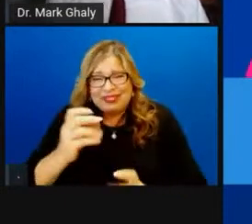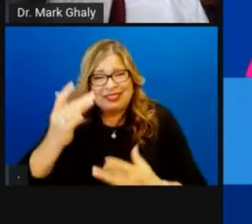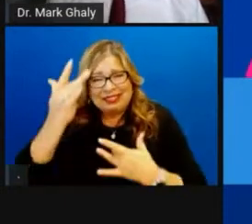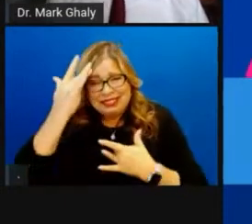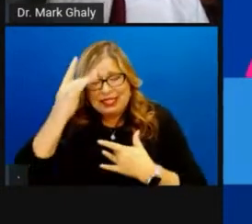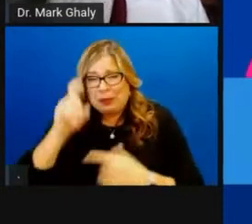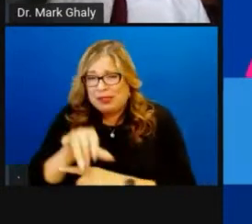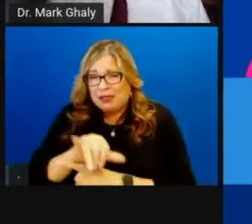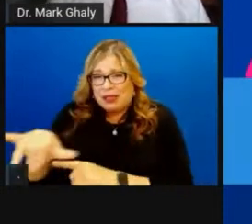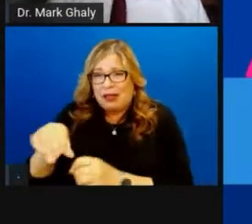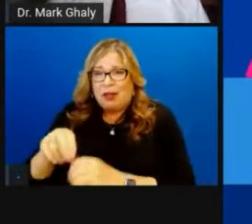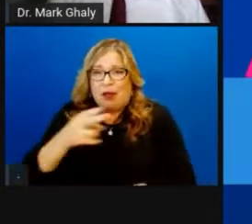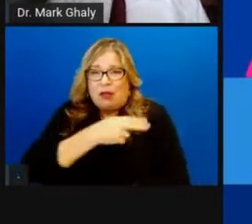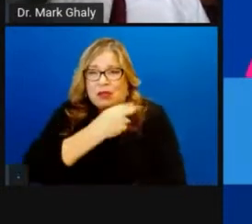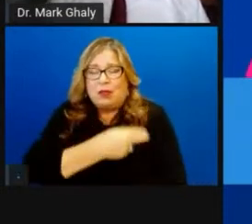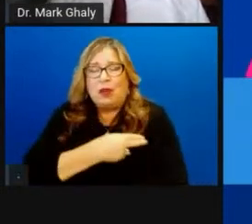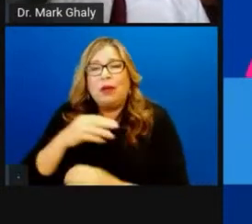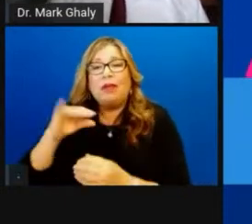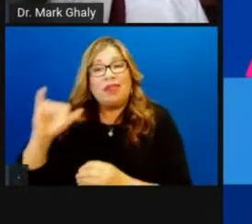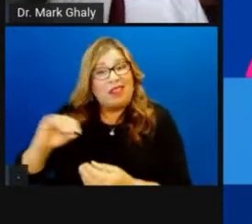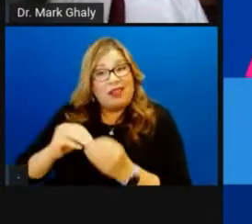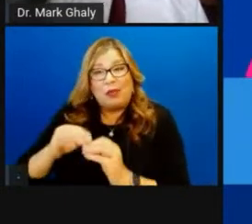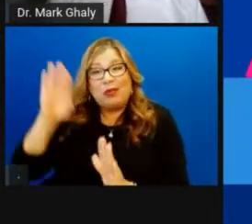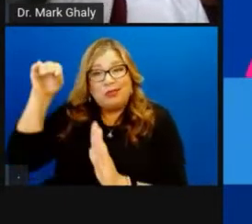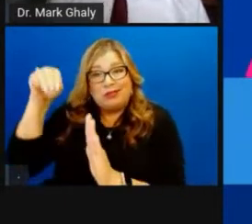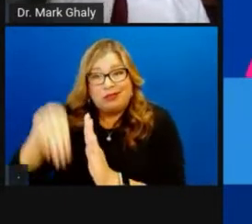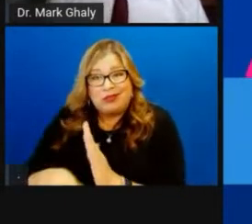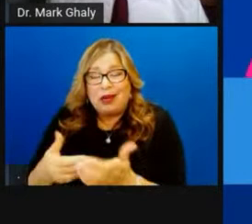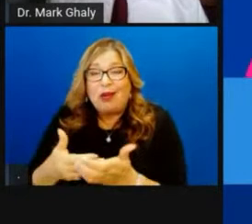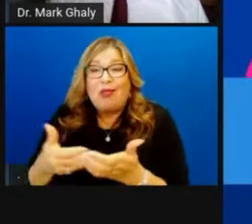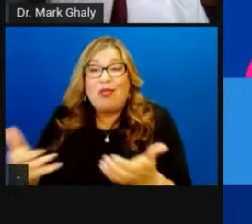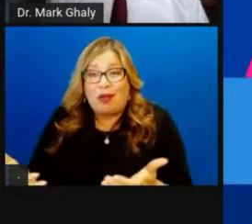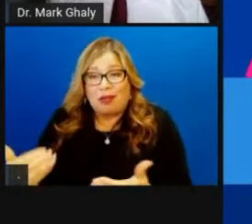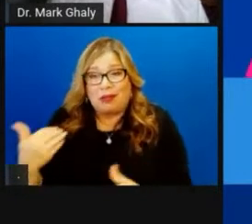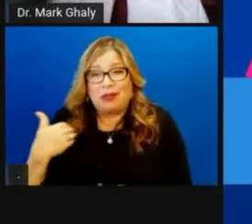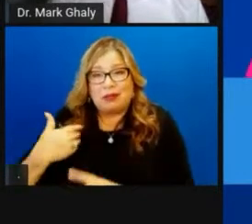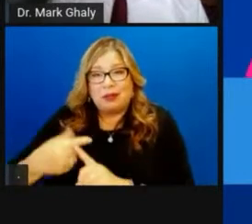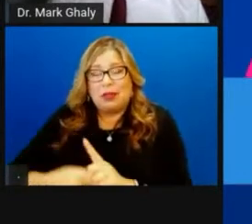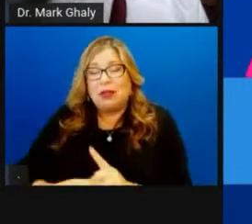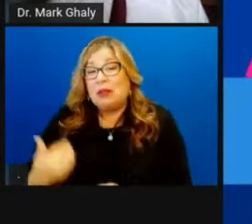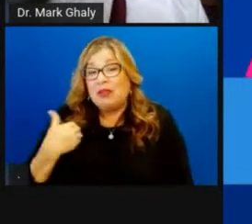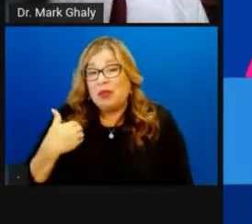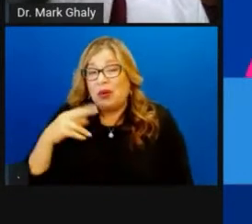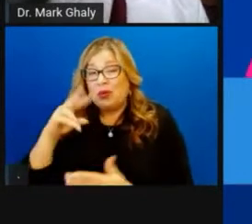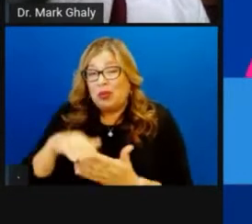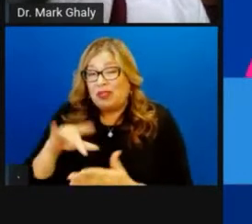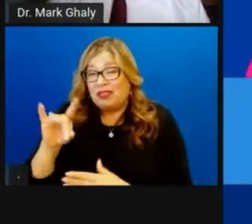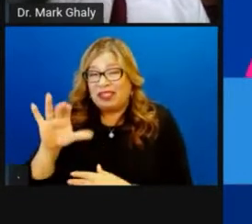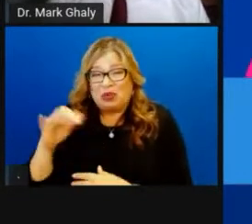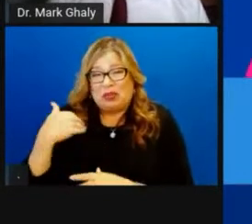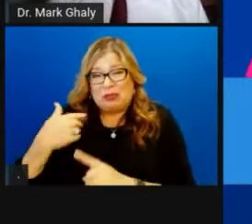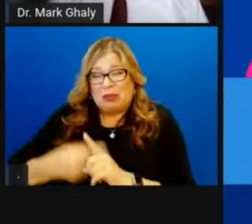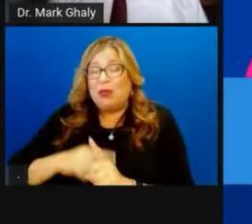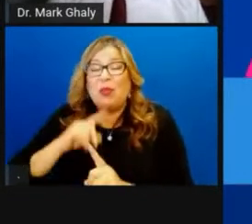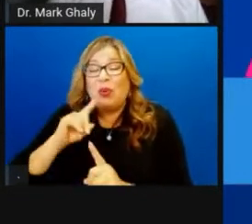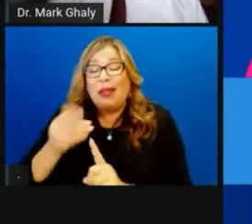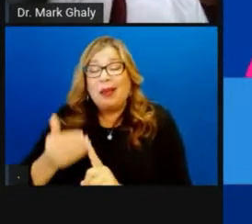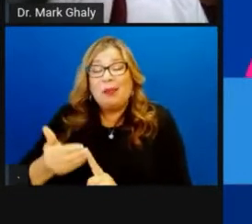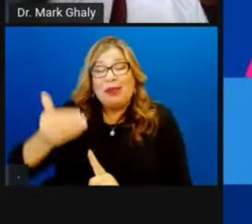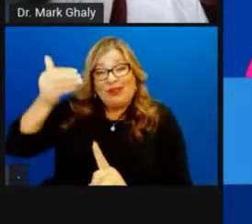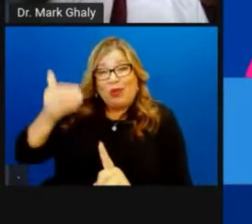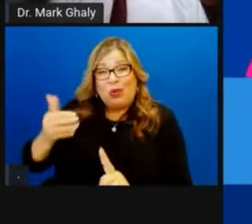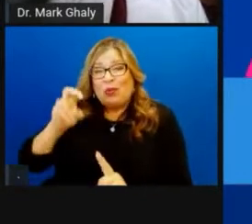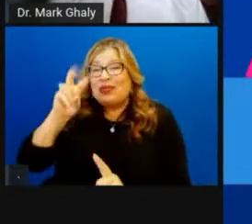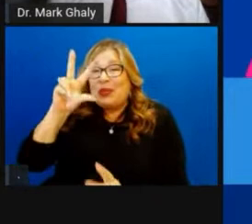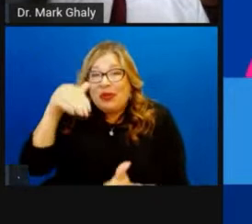a tremendous amount just in the last month, and this wasn't even the peak at 2,800. We saw over 3,500